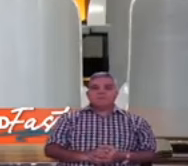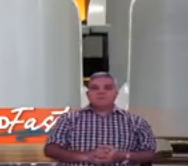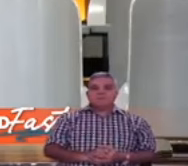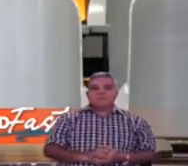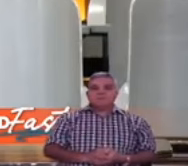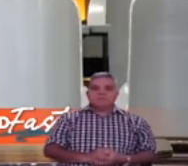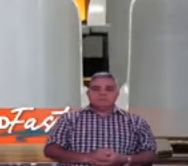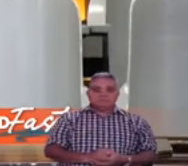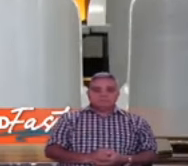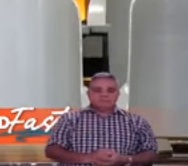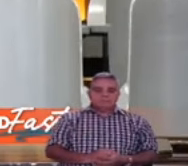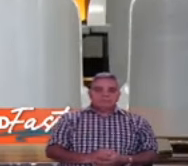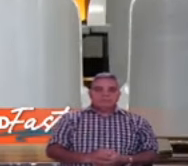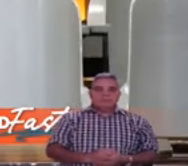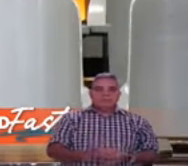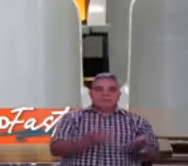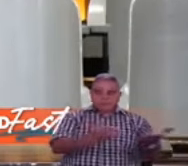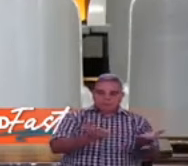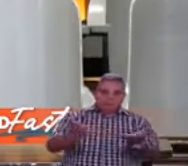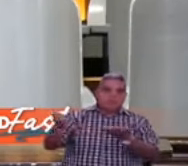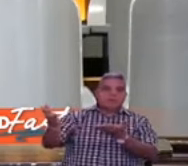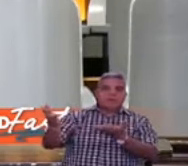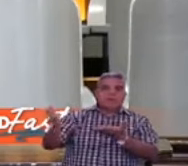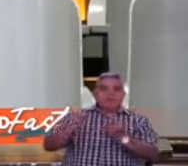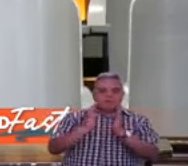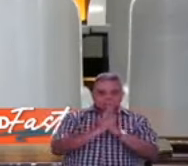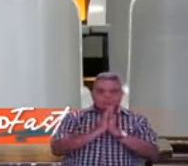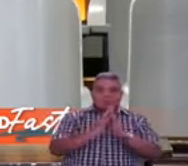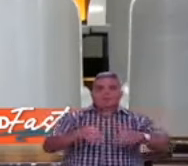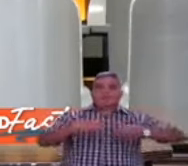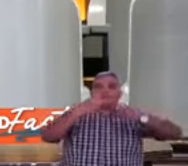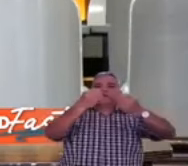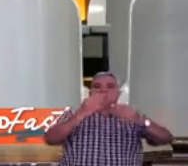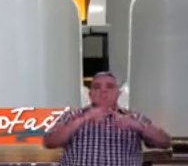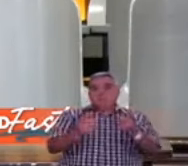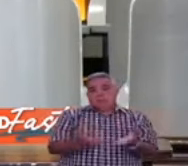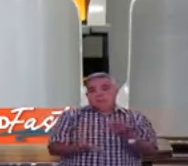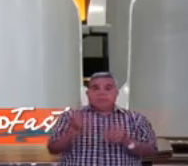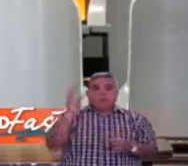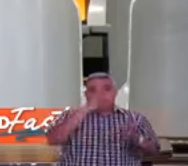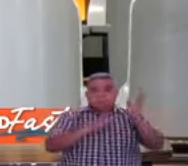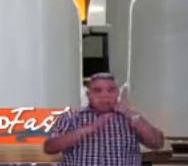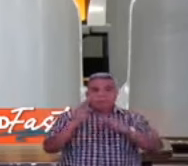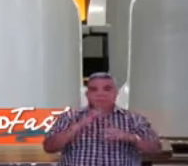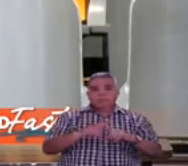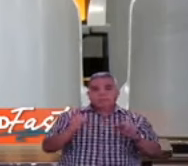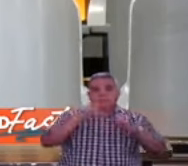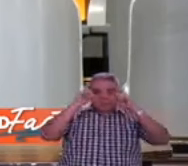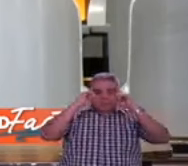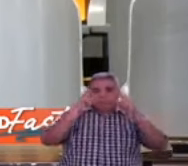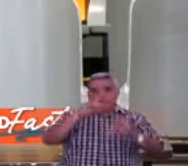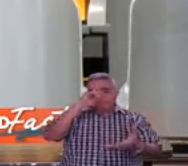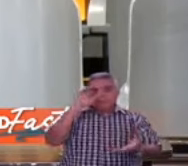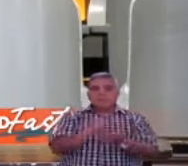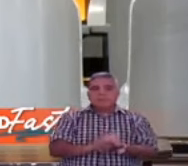plays softly. Stand from your seat. Come to the altar right now. Maybe you have a wayward child. Maybe you have an unbelieving child